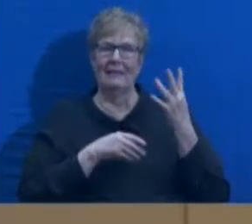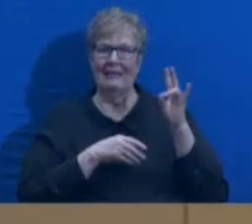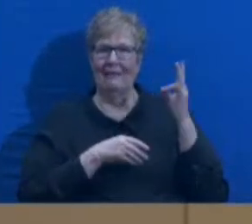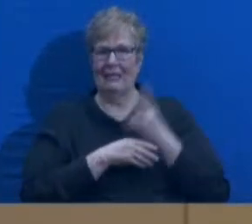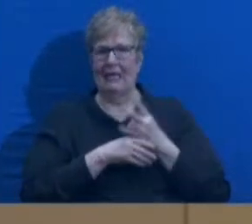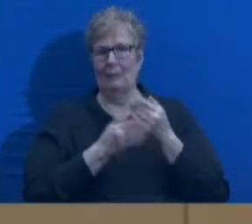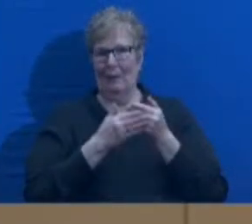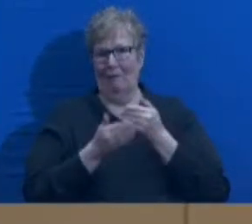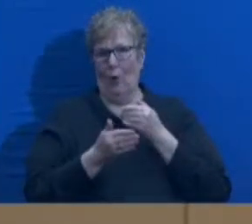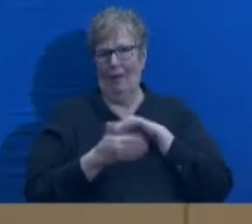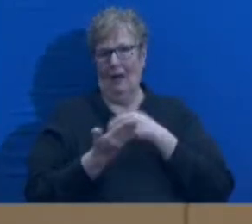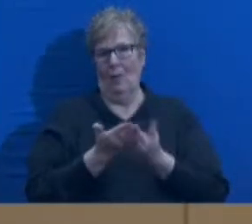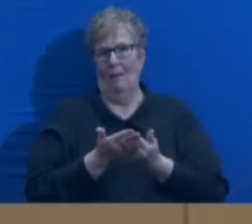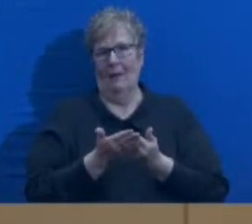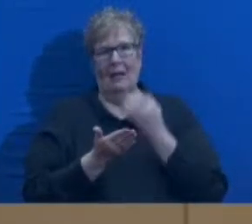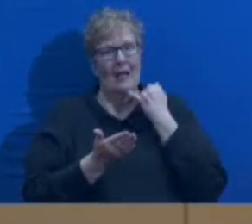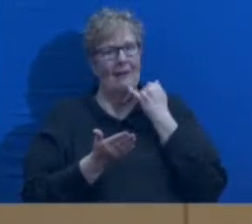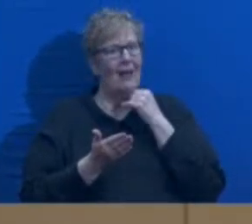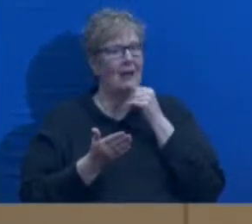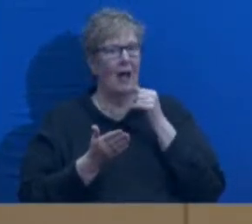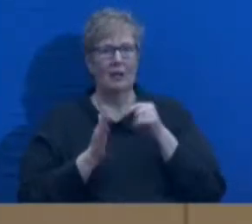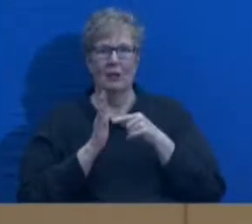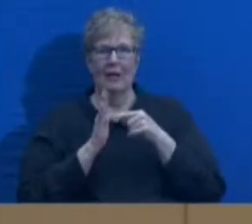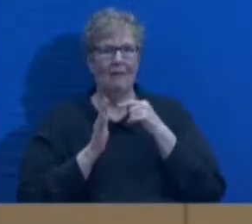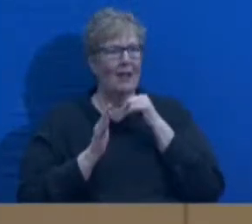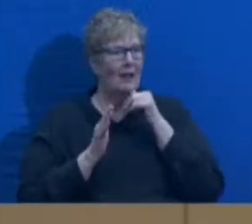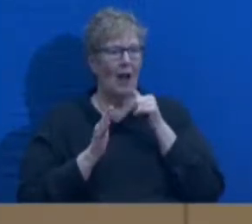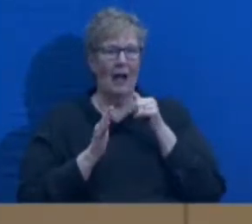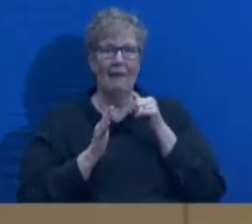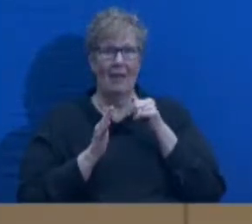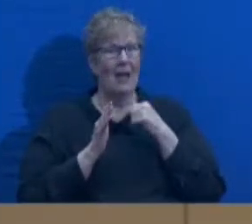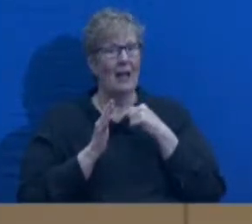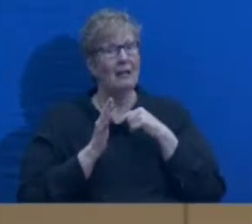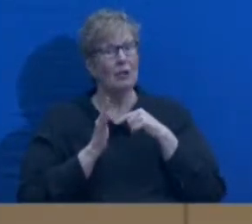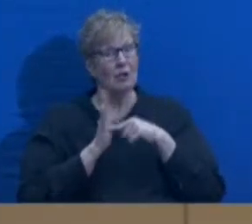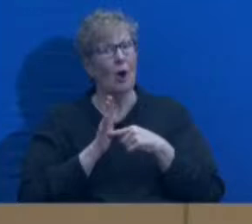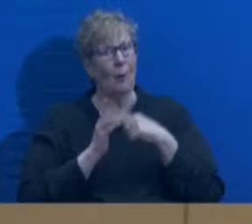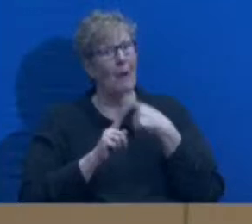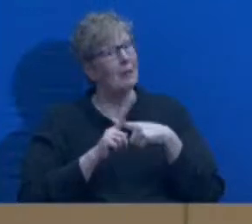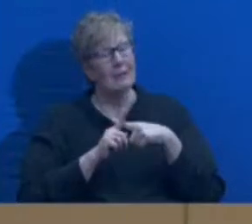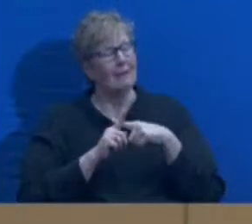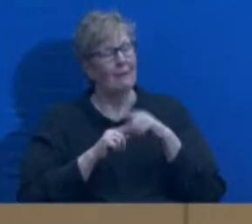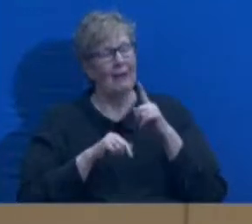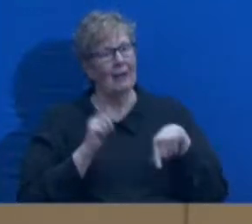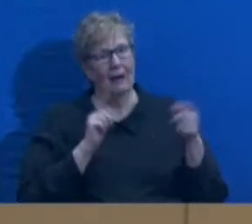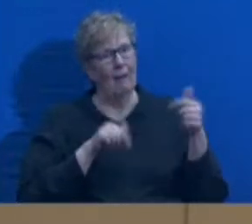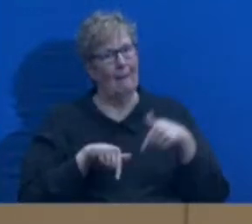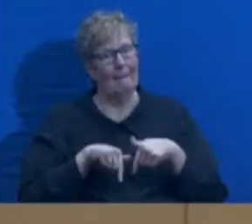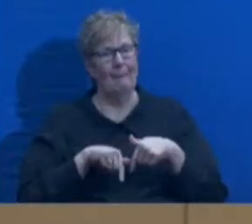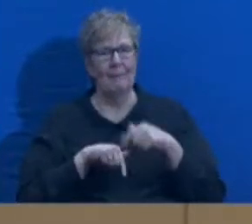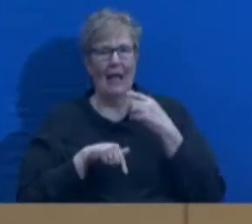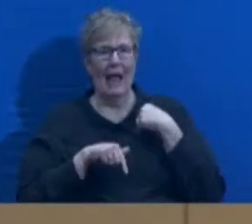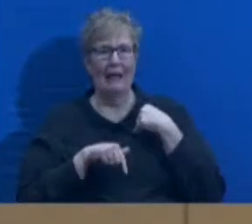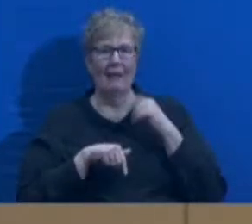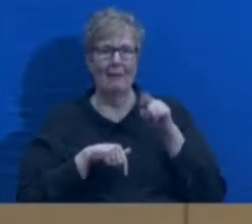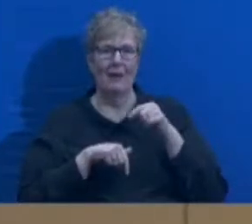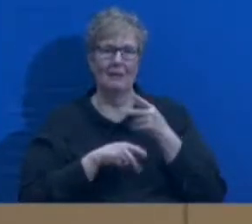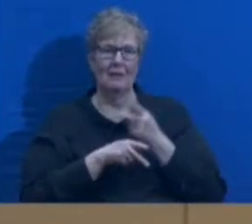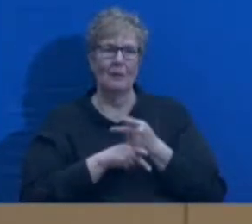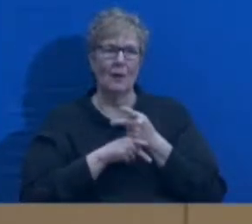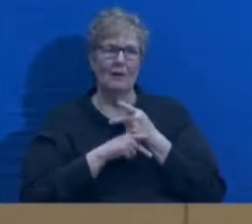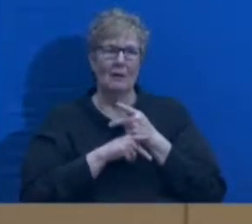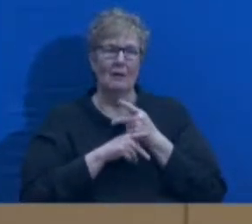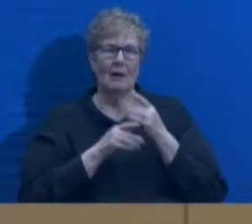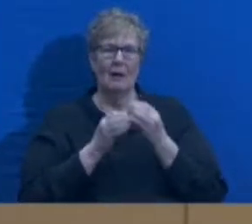event, and if they did not have a negative test, will not be attending. And they have been asked to observe enhanced